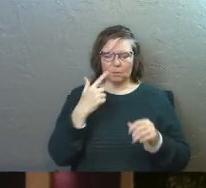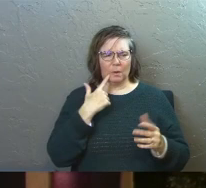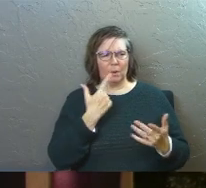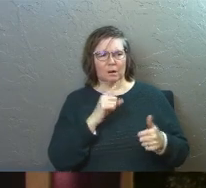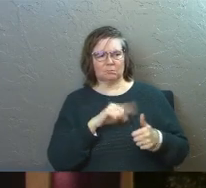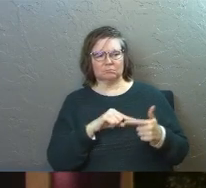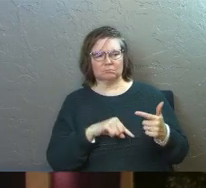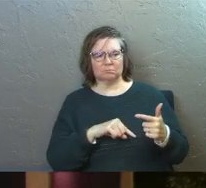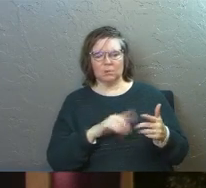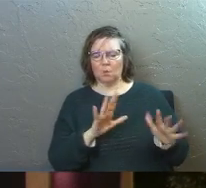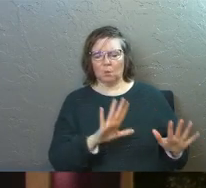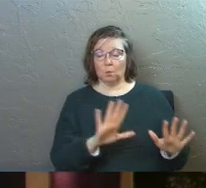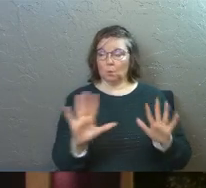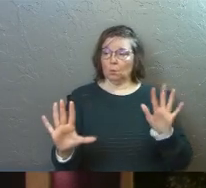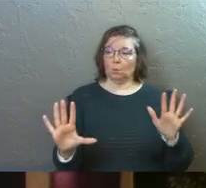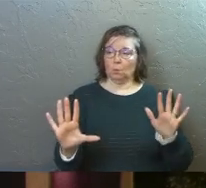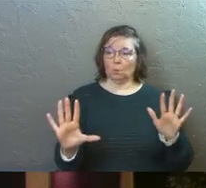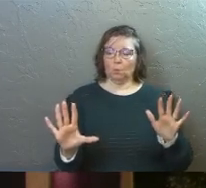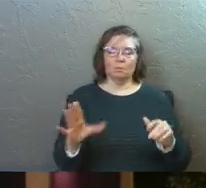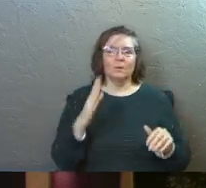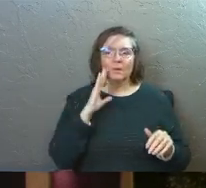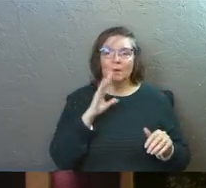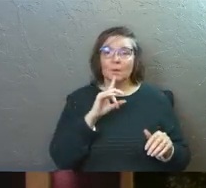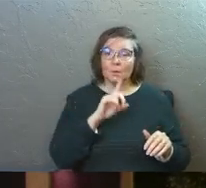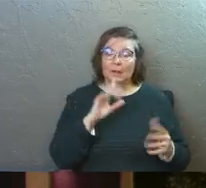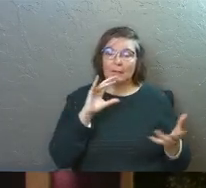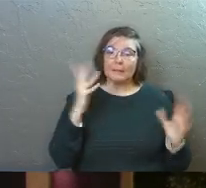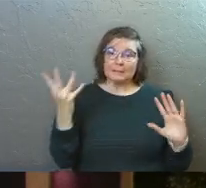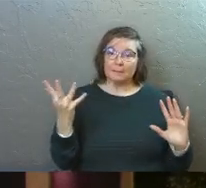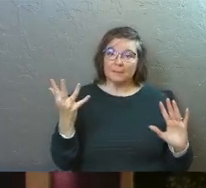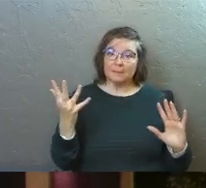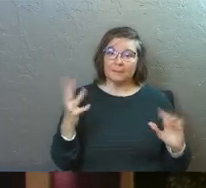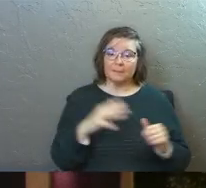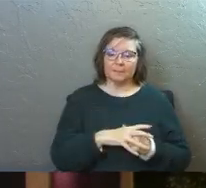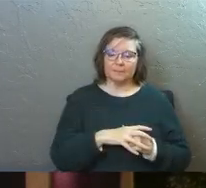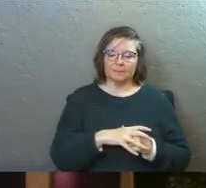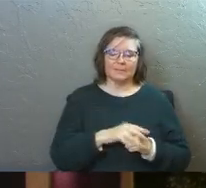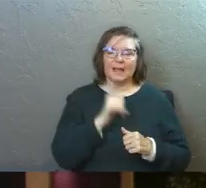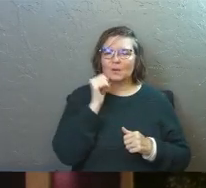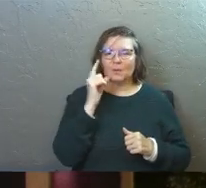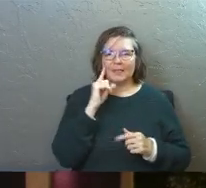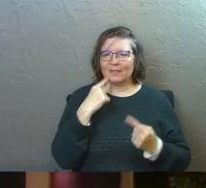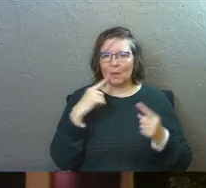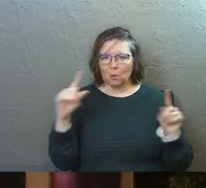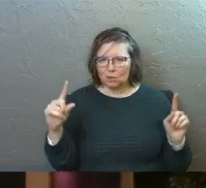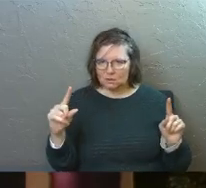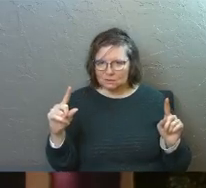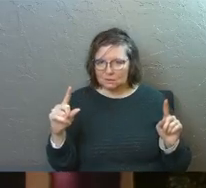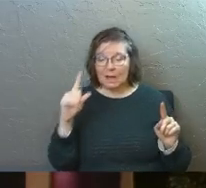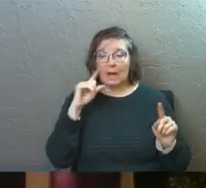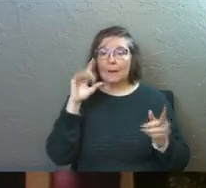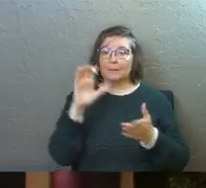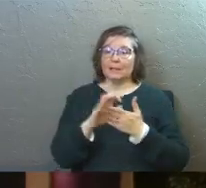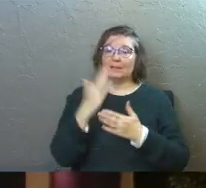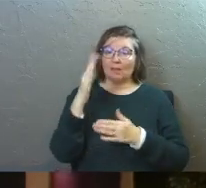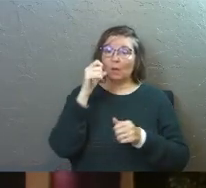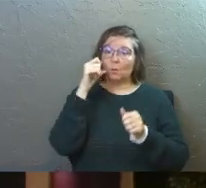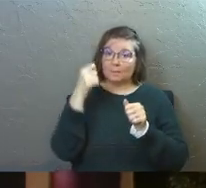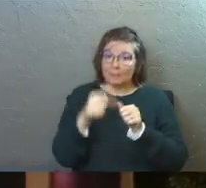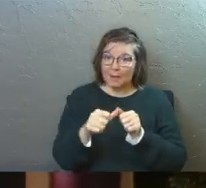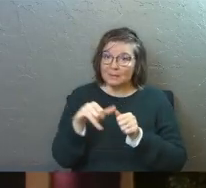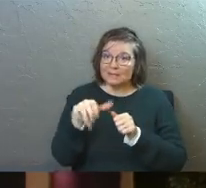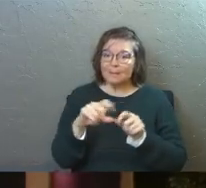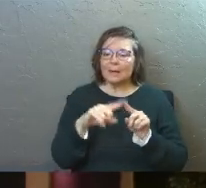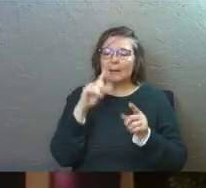he's like, wait, what did they? Whoa. You know what I mean? They really messed up. I don't think that's how that works, right? I believe that God remembers our stuff, but